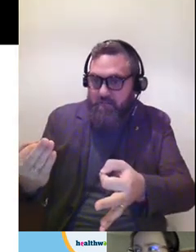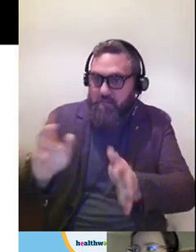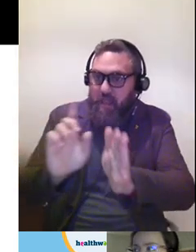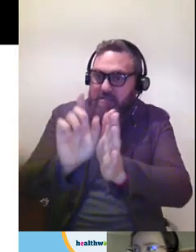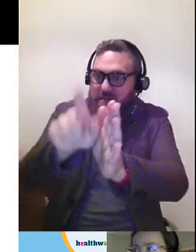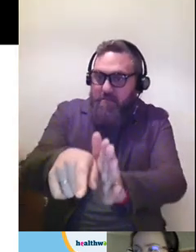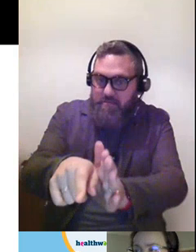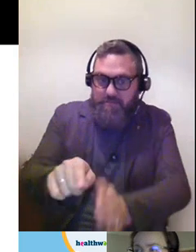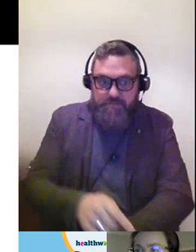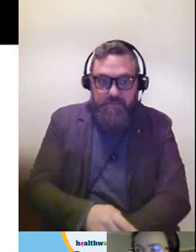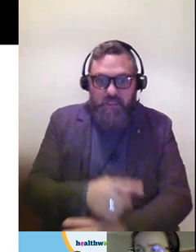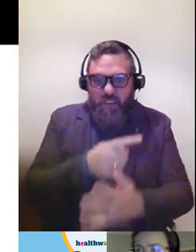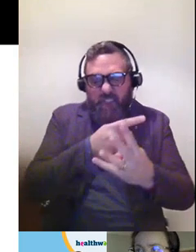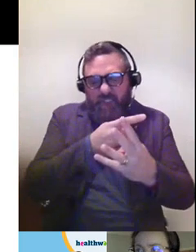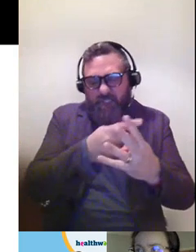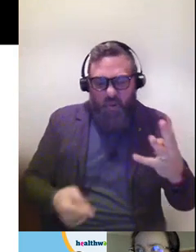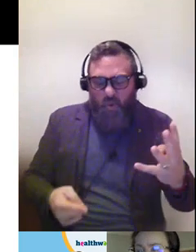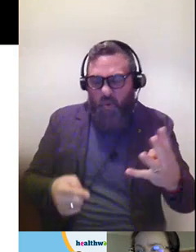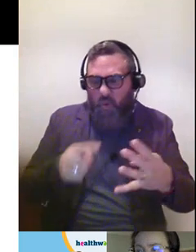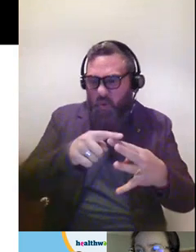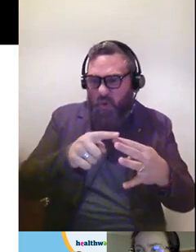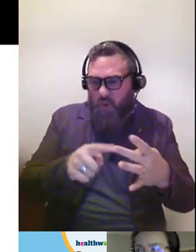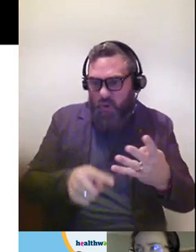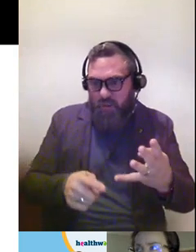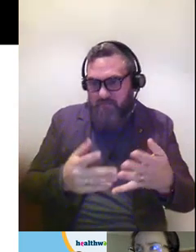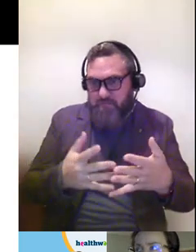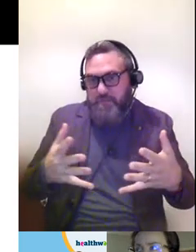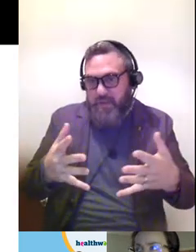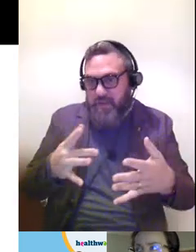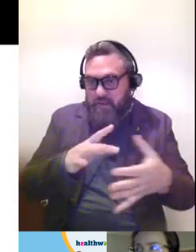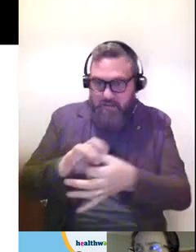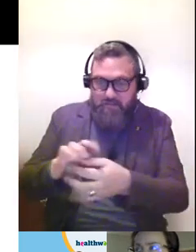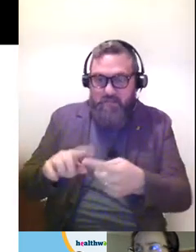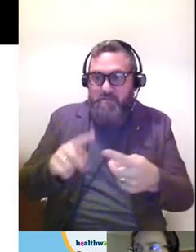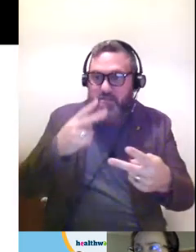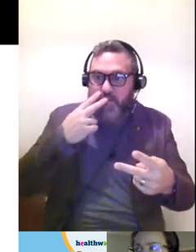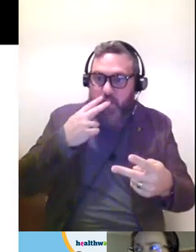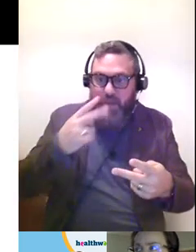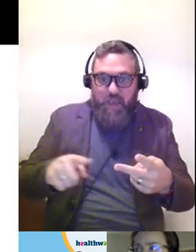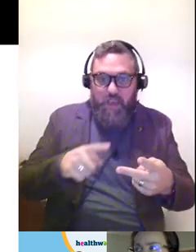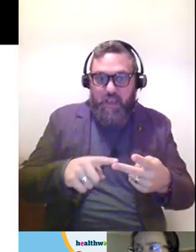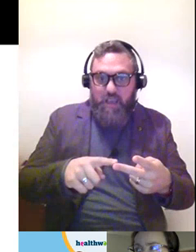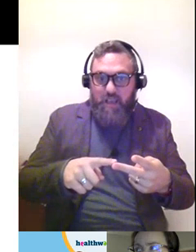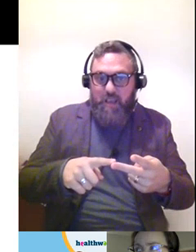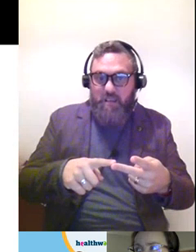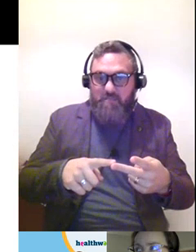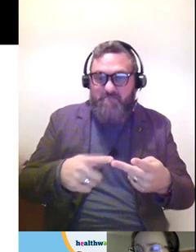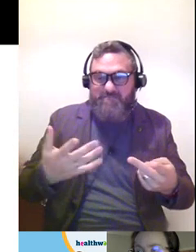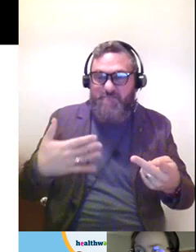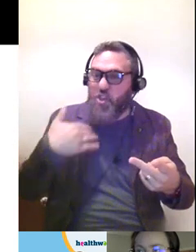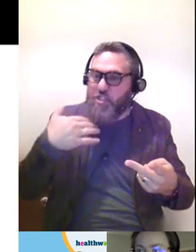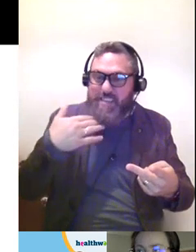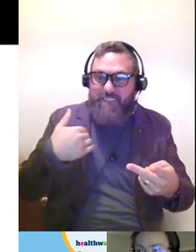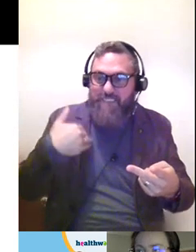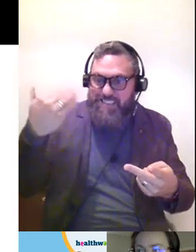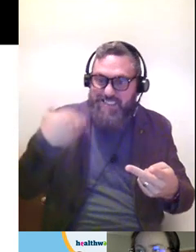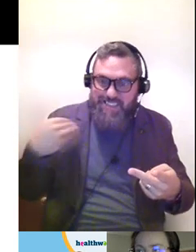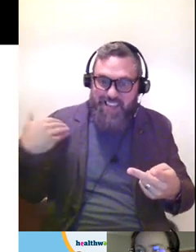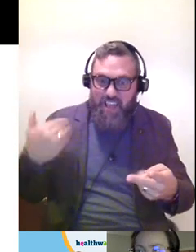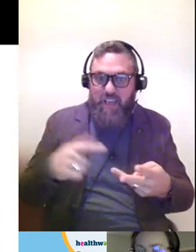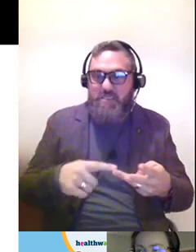four main behaviours that are related to ill health, which are smoking, physical inactivity, an